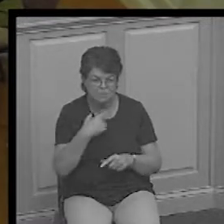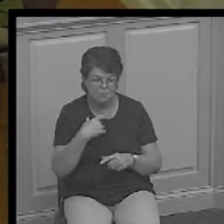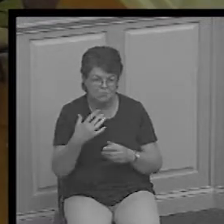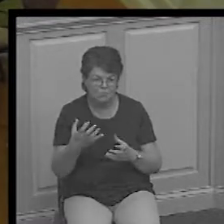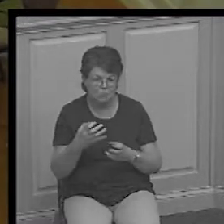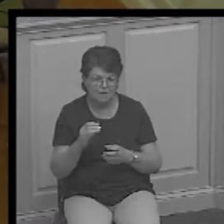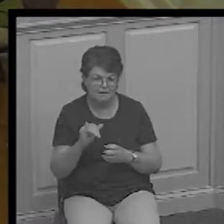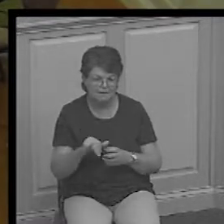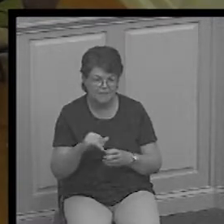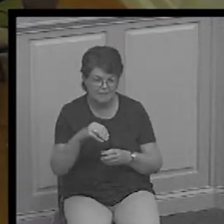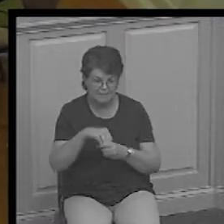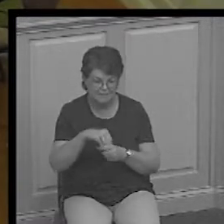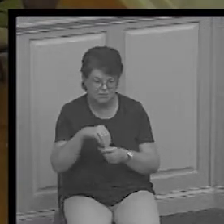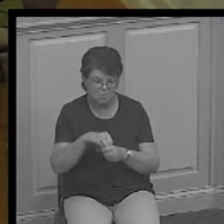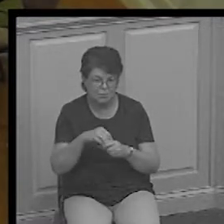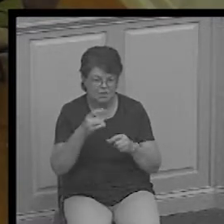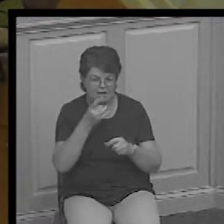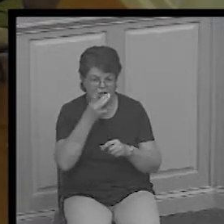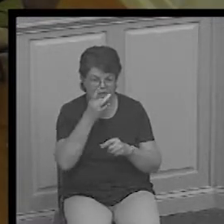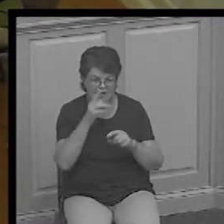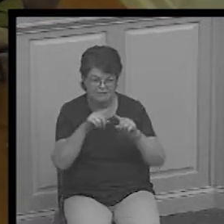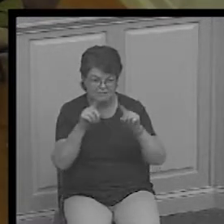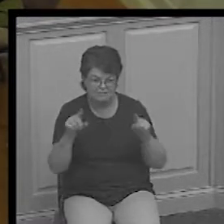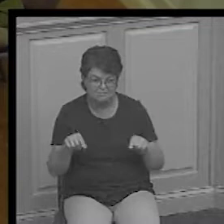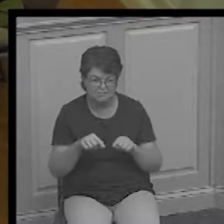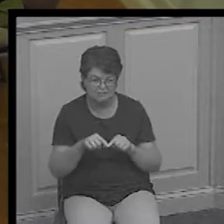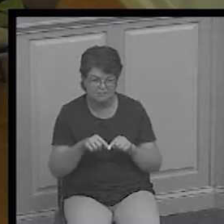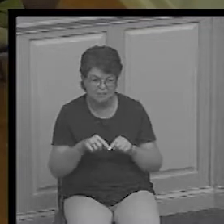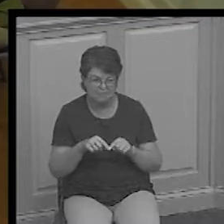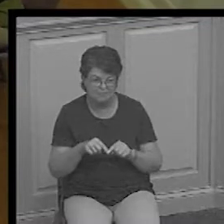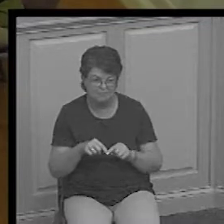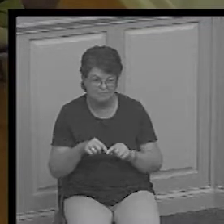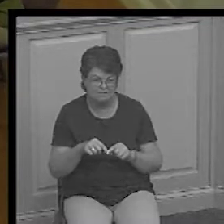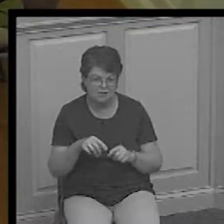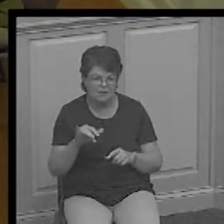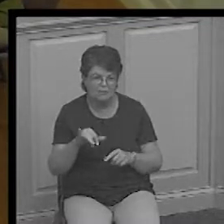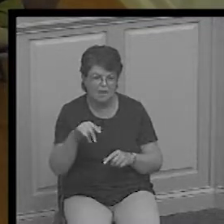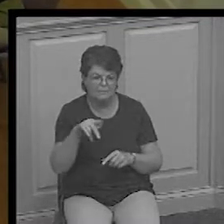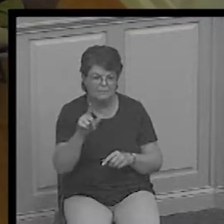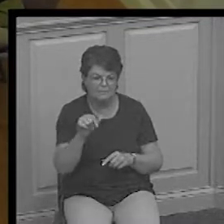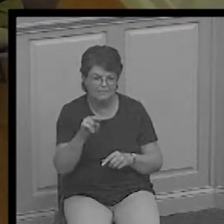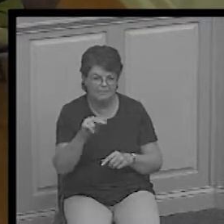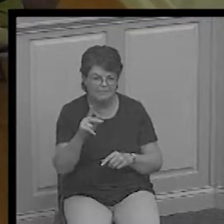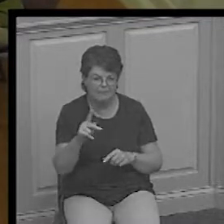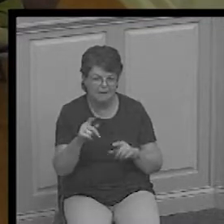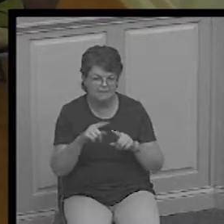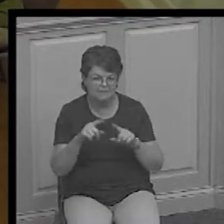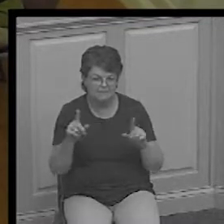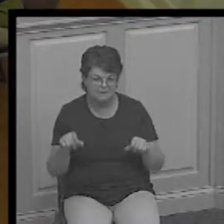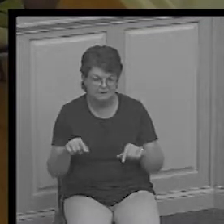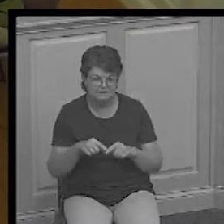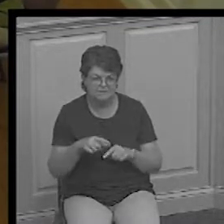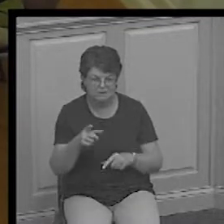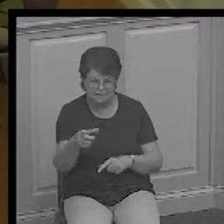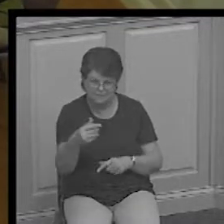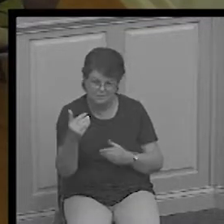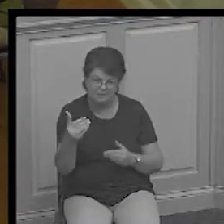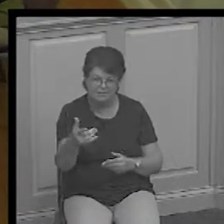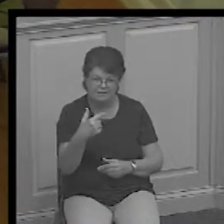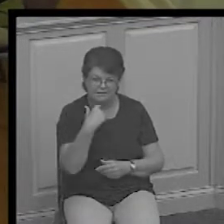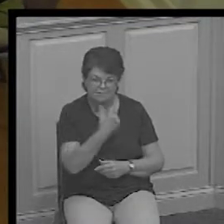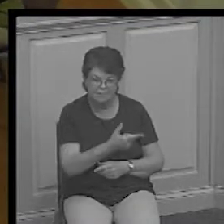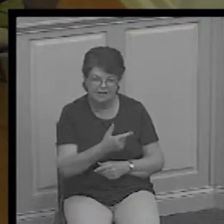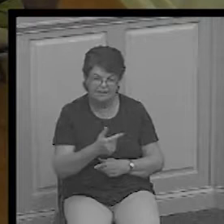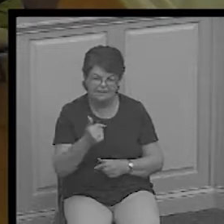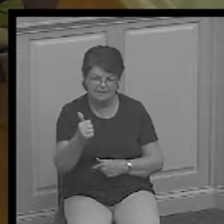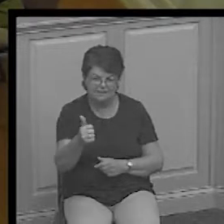this internally lit sign, which currently is completely not. It's the plank sign. The plank sign. Oh. Yeah. You know what you let me talk about